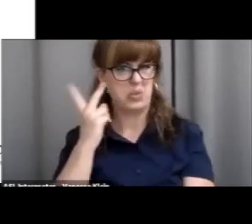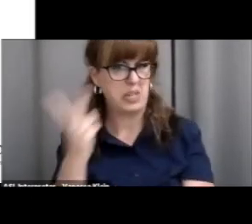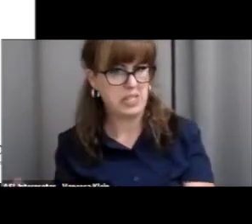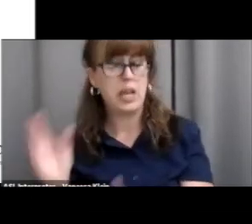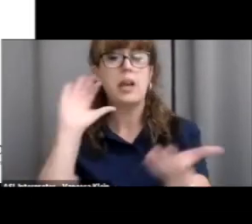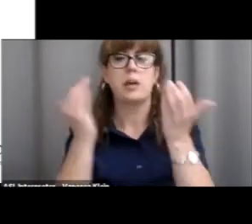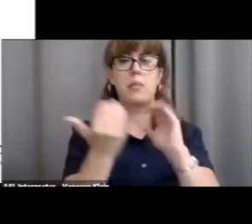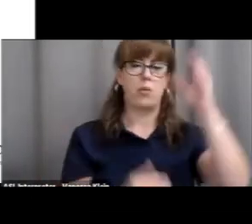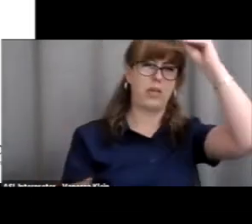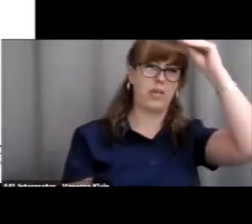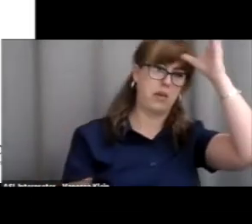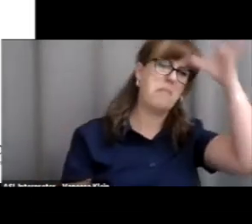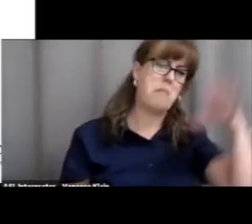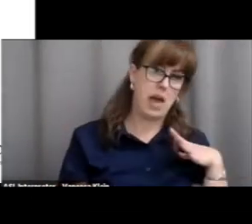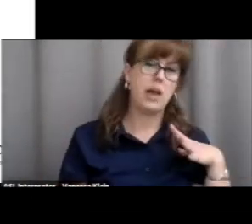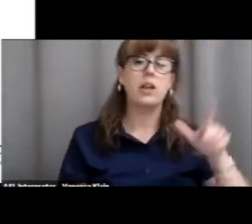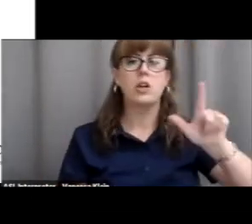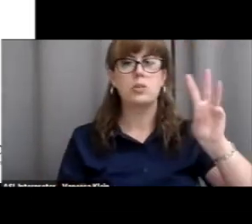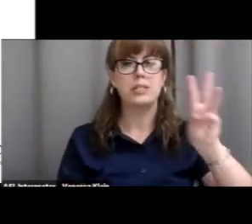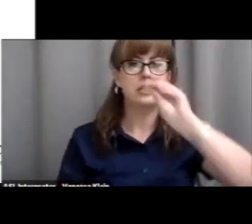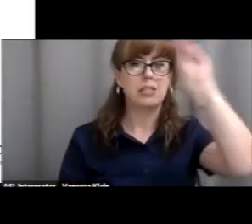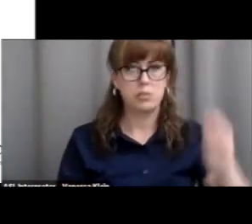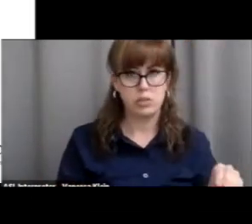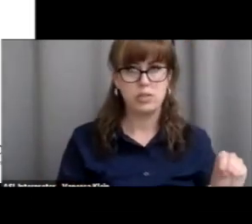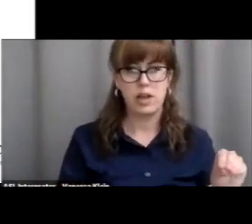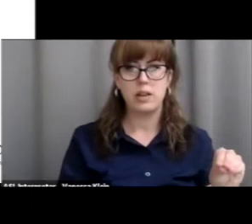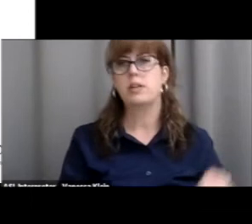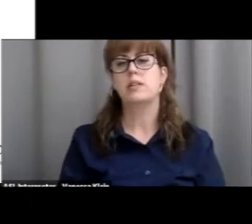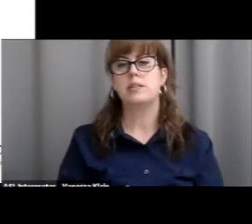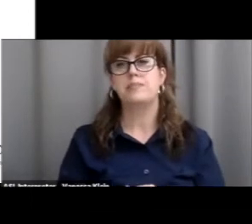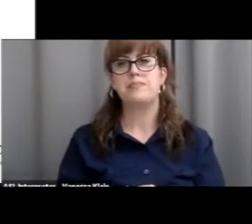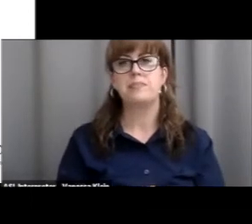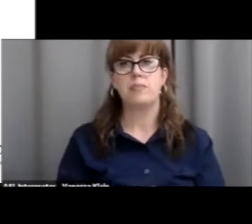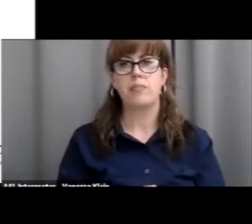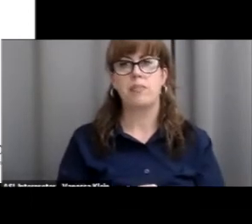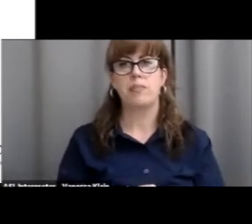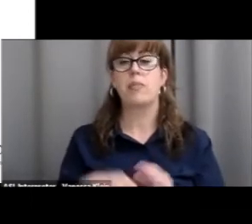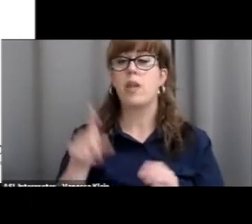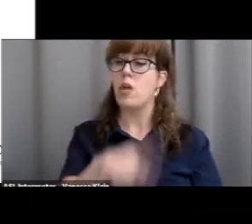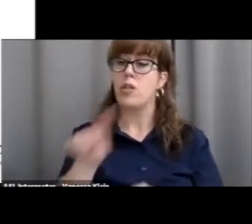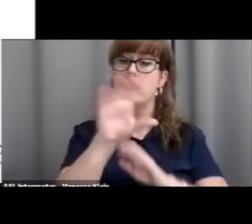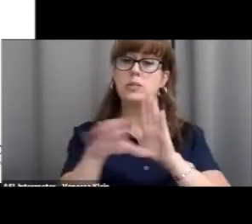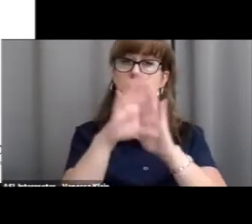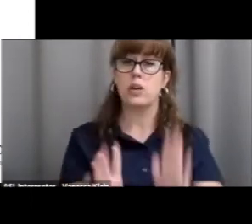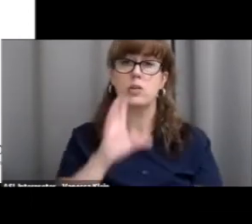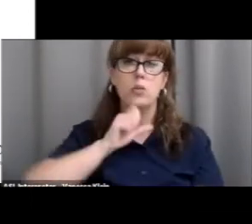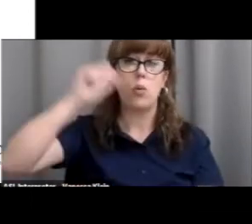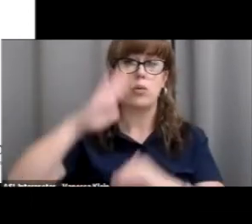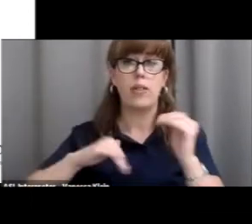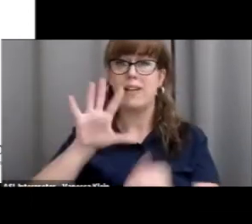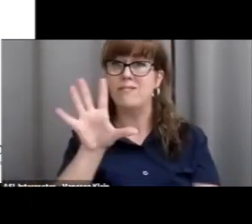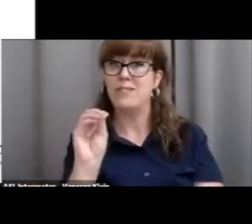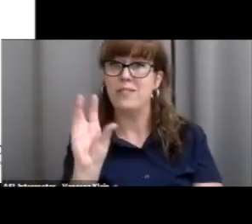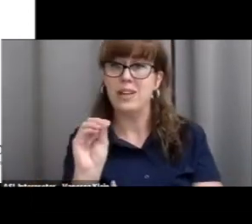versus 26.7% men. Women, 5% of those characters over 50